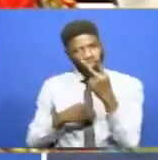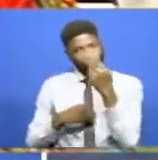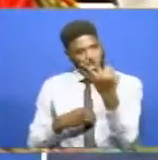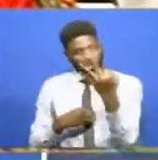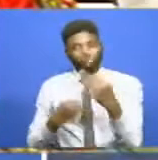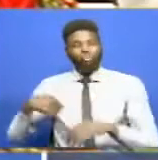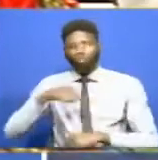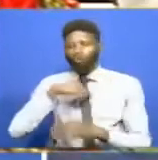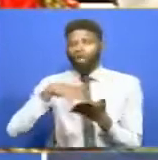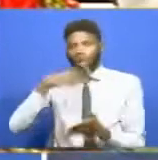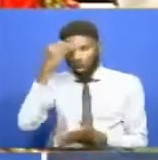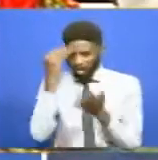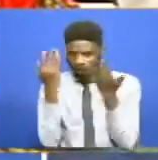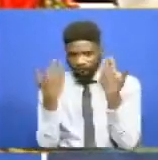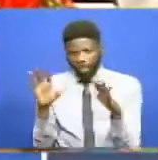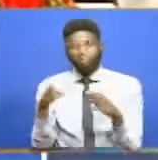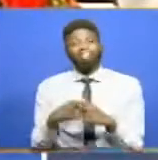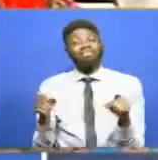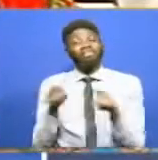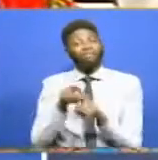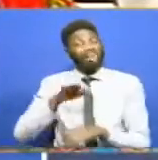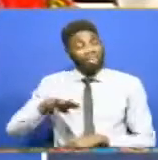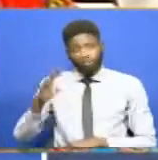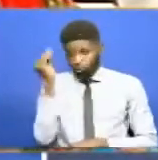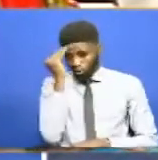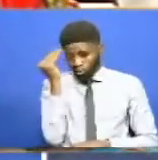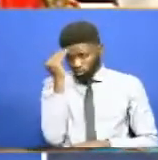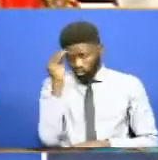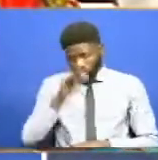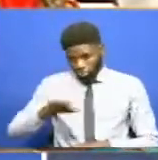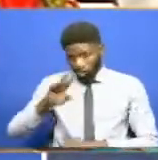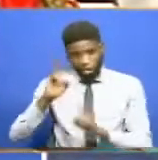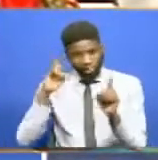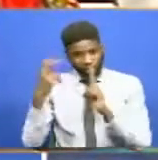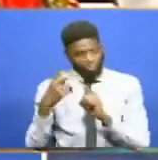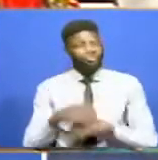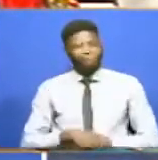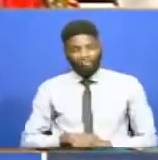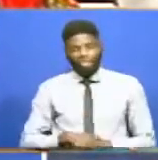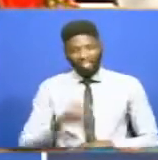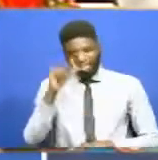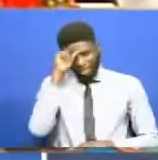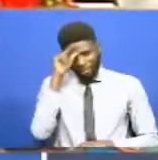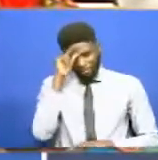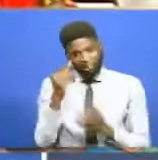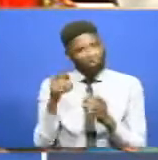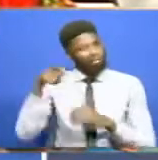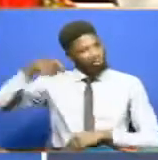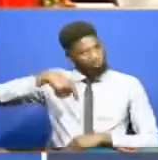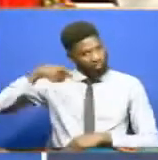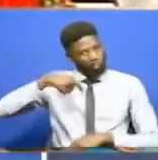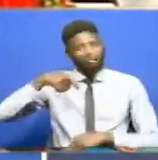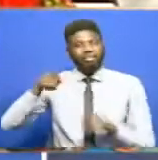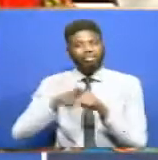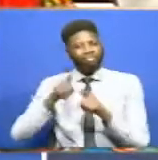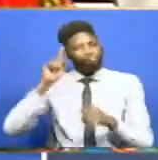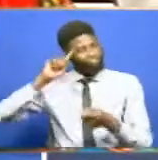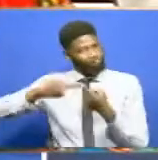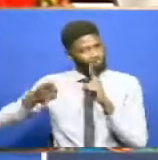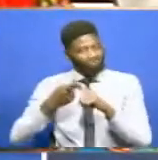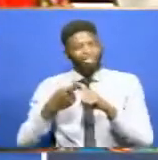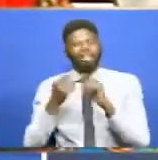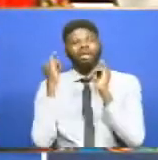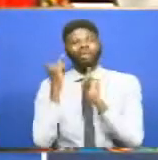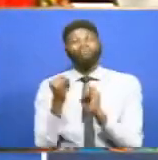from it. Mm-hmm. And also on the bit of the education aspect, the government ought to rethink, because so many of these kids